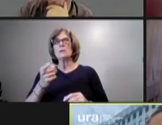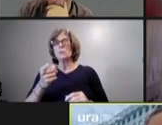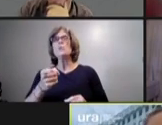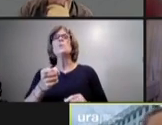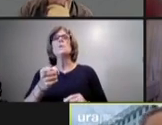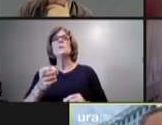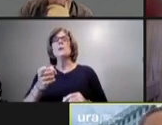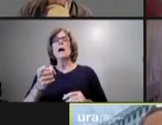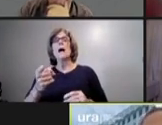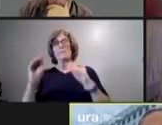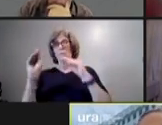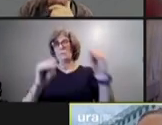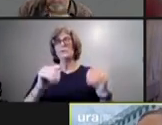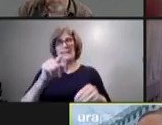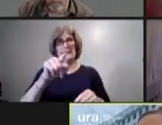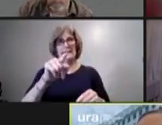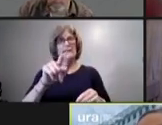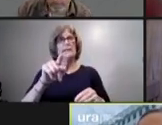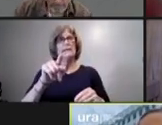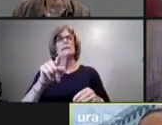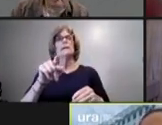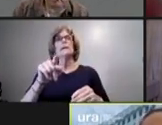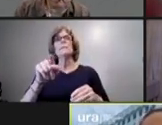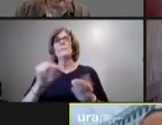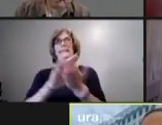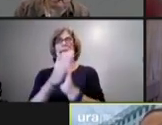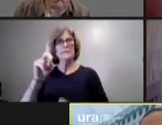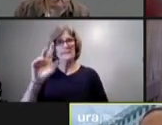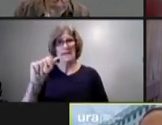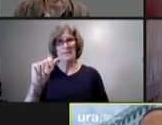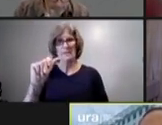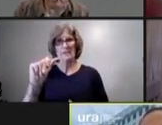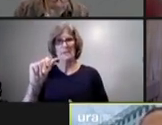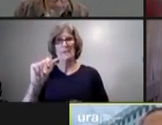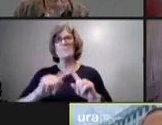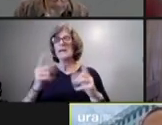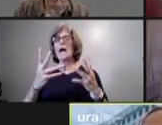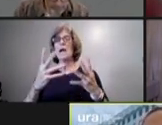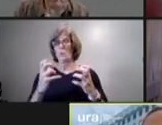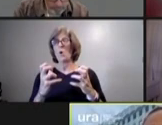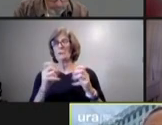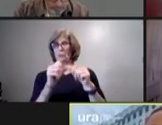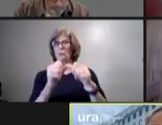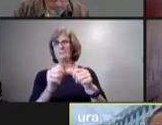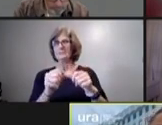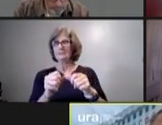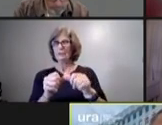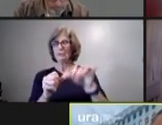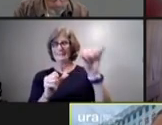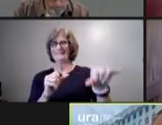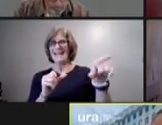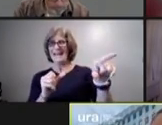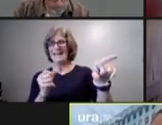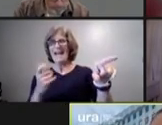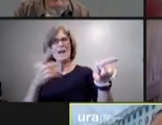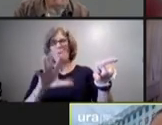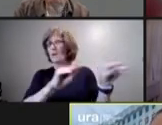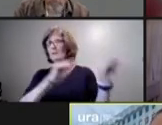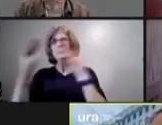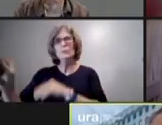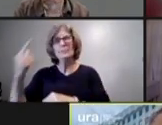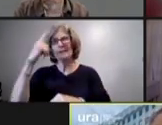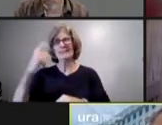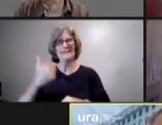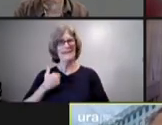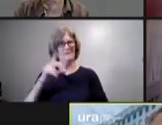one as they age, or has a disability that is, quote, invisible, a chronic illness, and as that